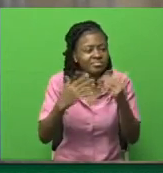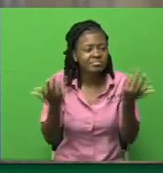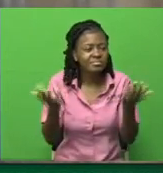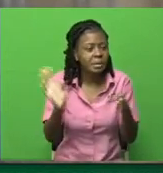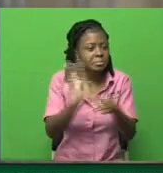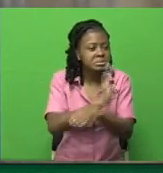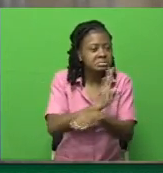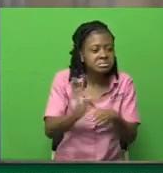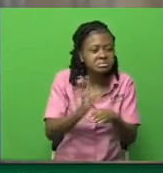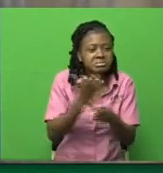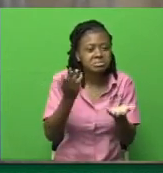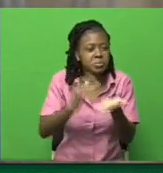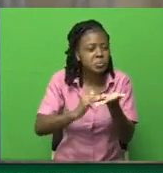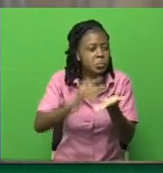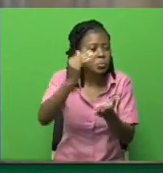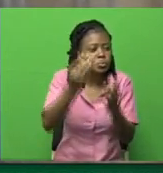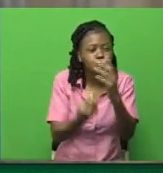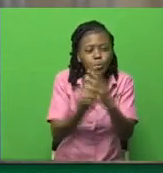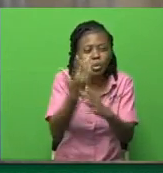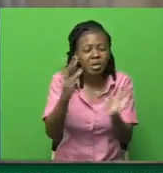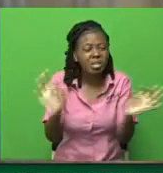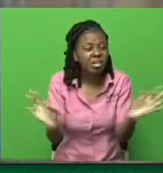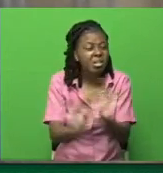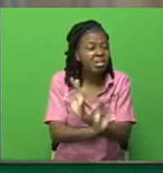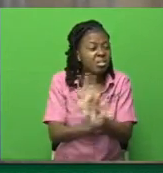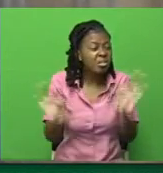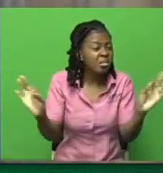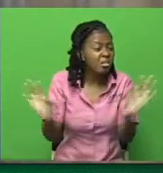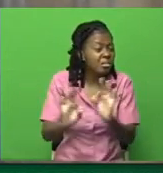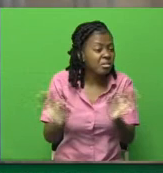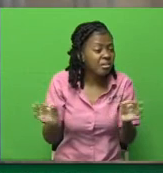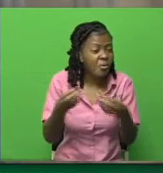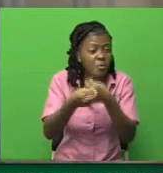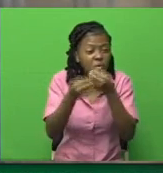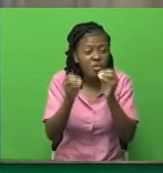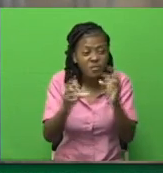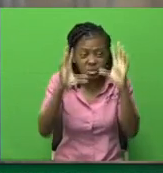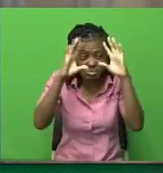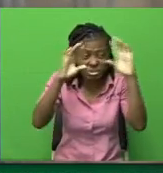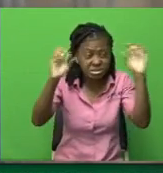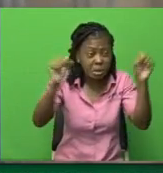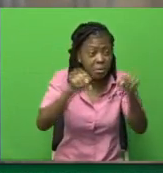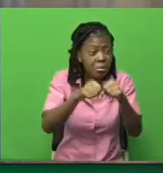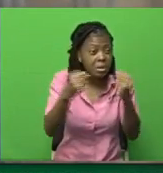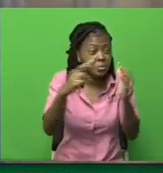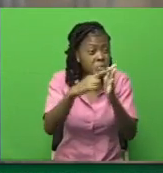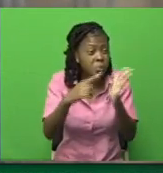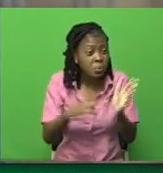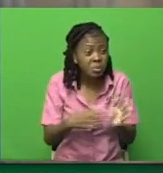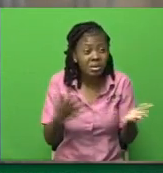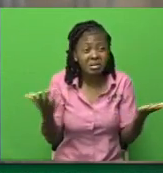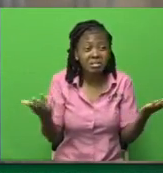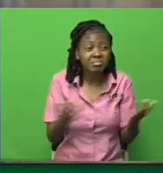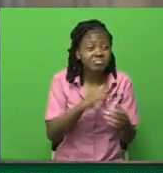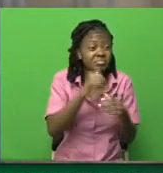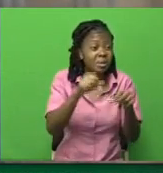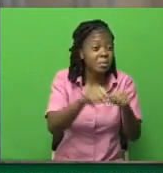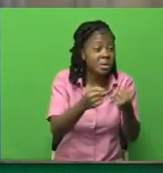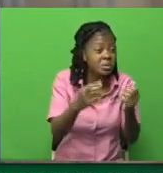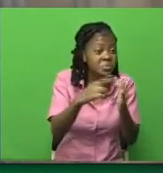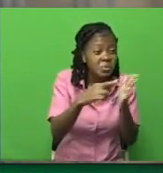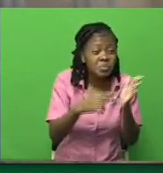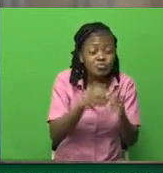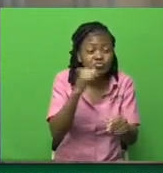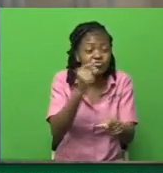Central Bank compromising of the Office of the President the illegal appointment of the new nib chairman